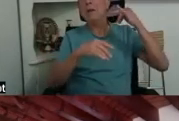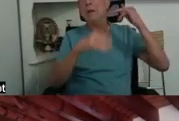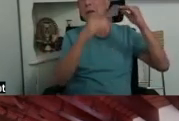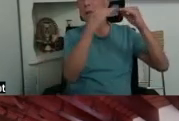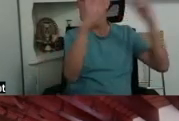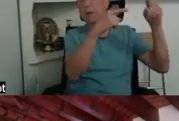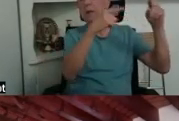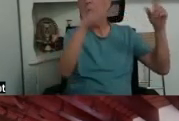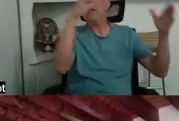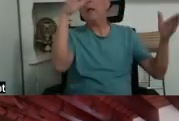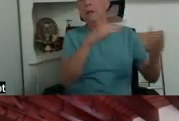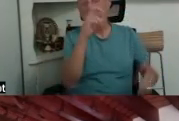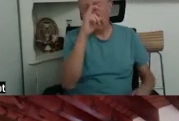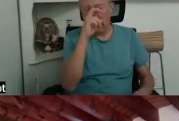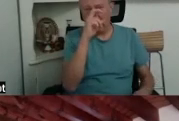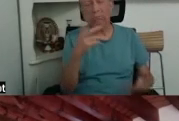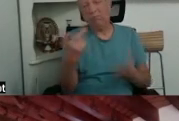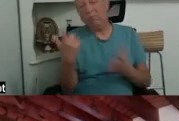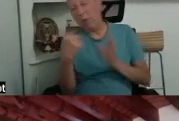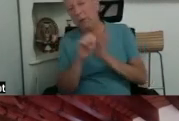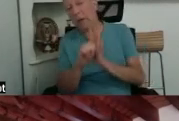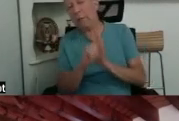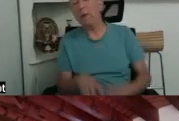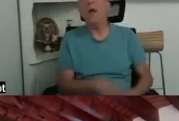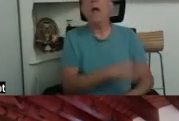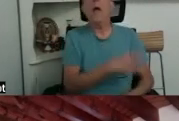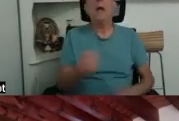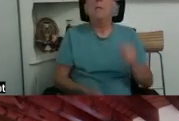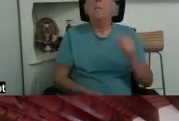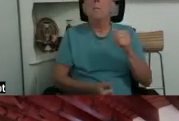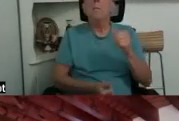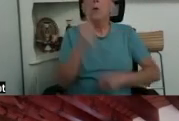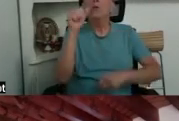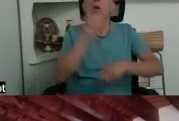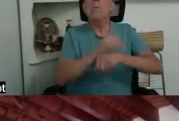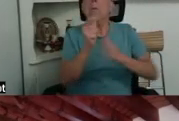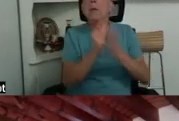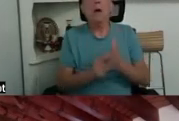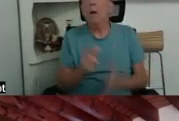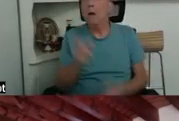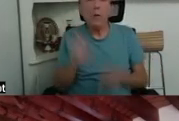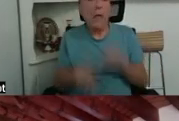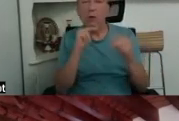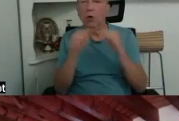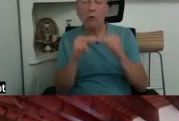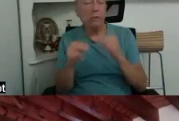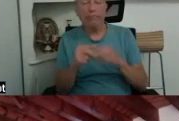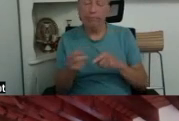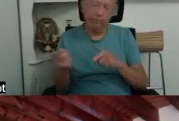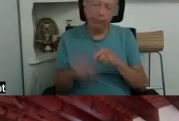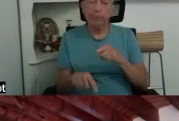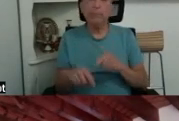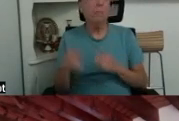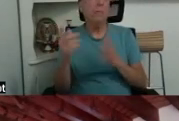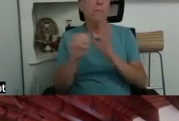example. Also, most employment laws are non-negotiable. So, for example, if